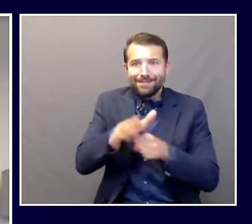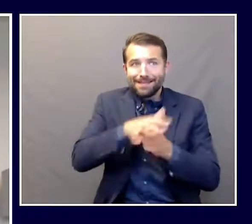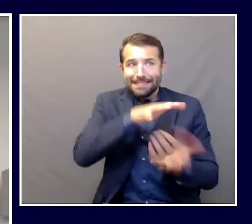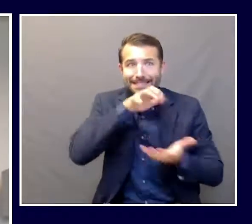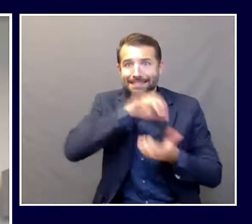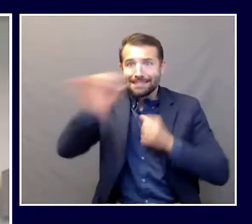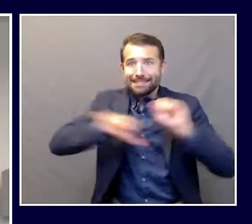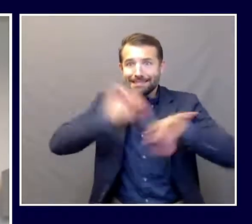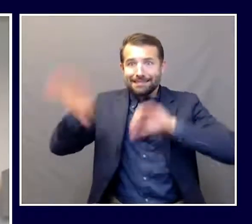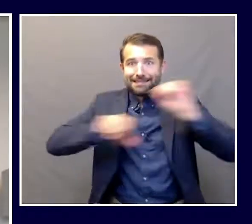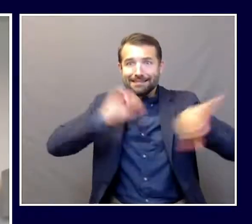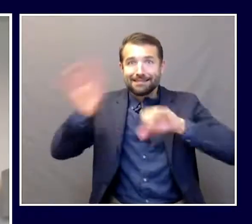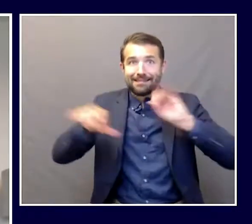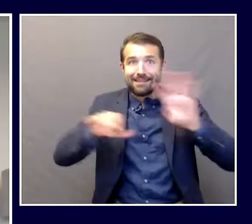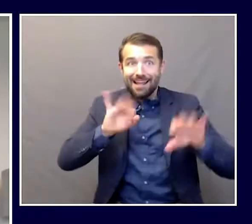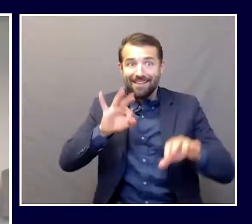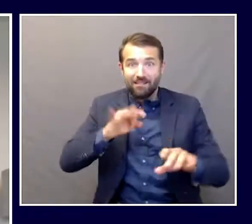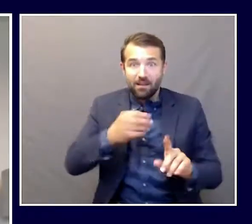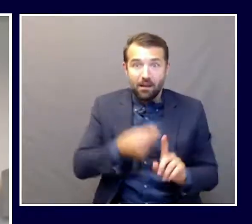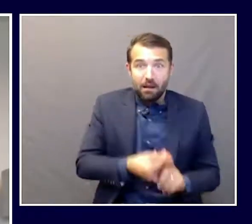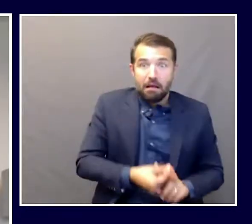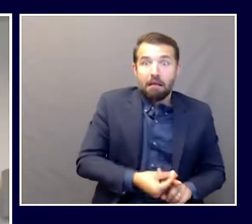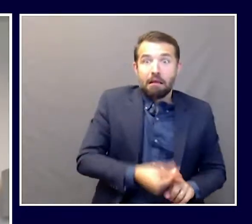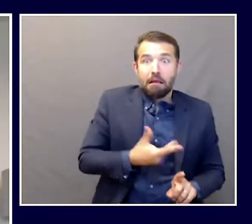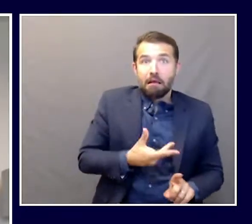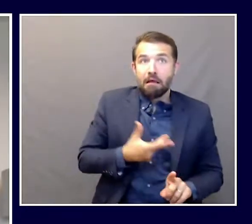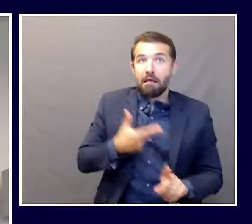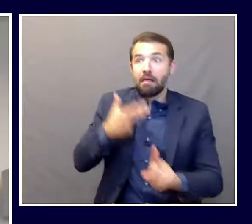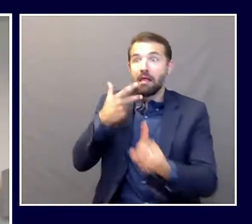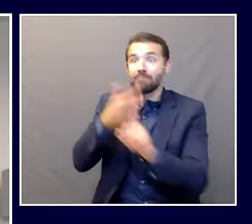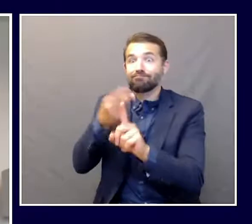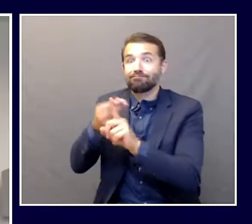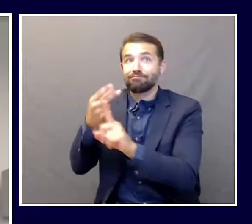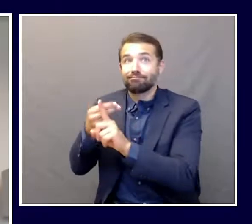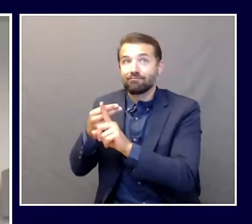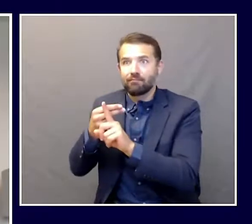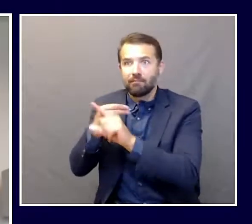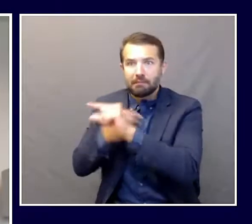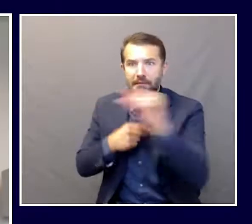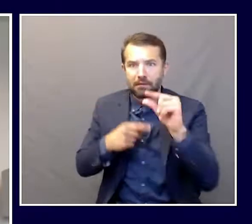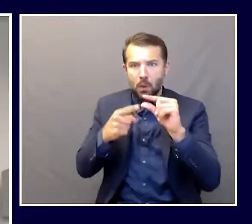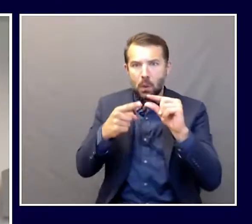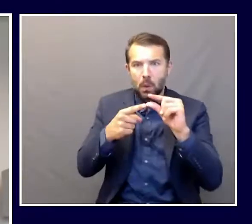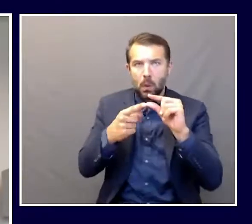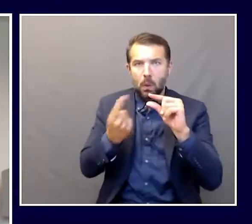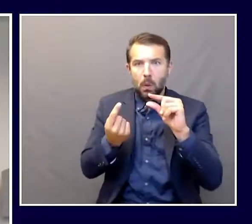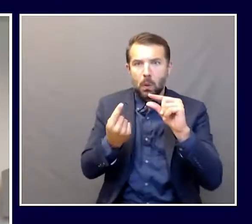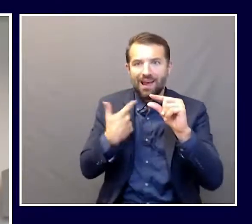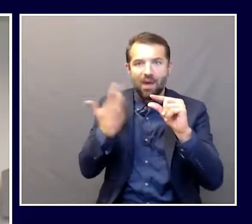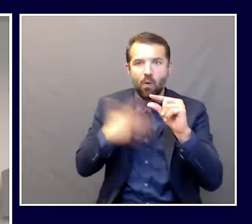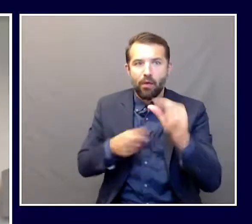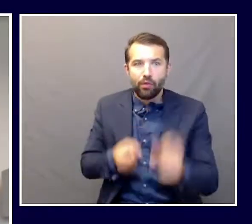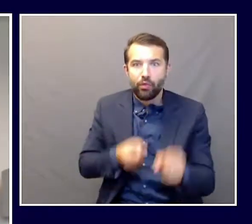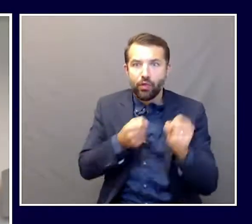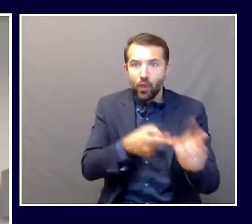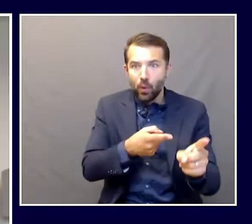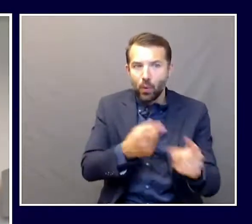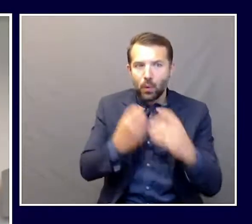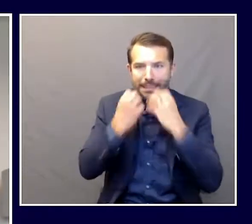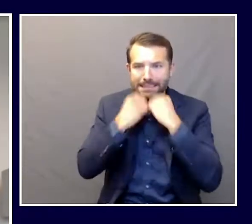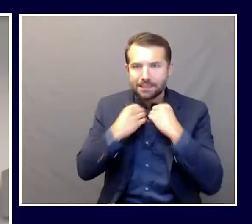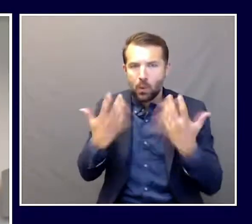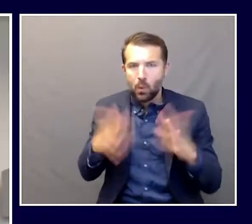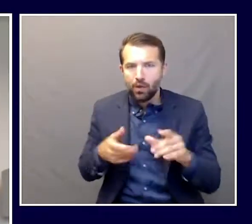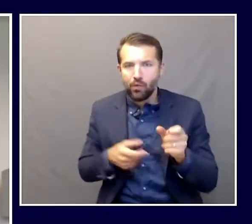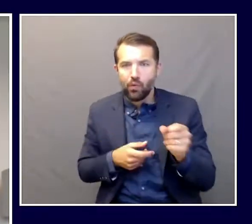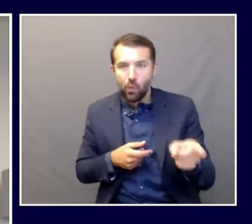doses. The US CDC and the federal government okayed that scenario. That is to